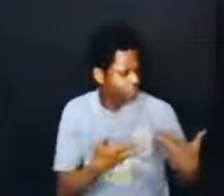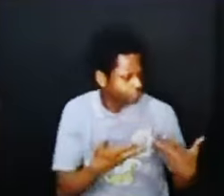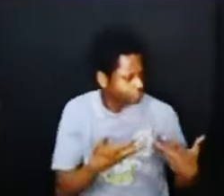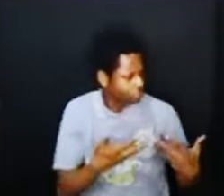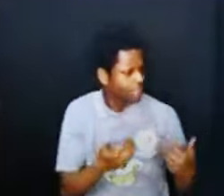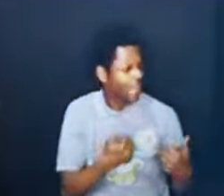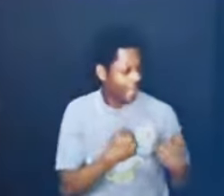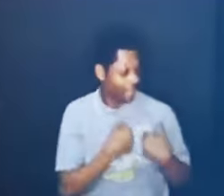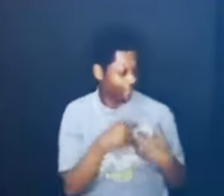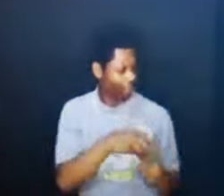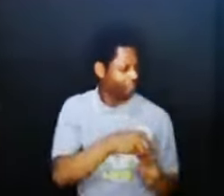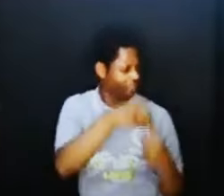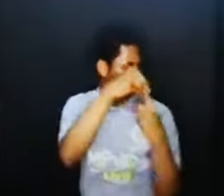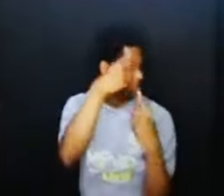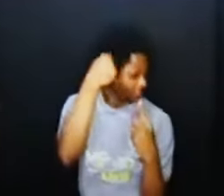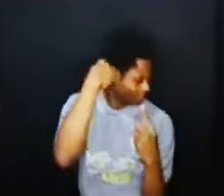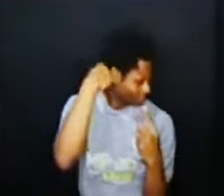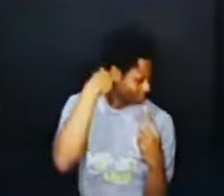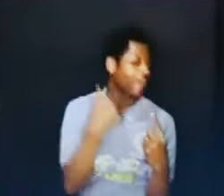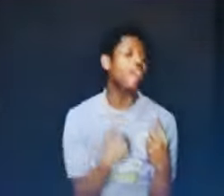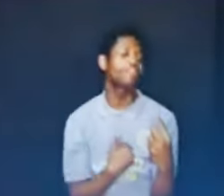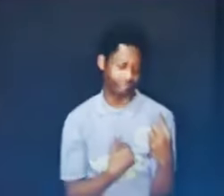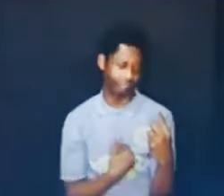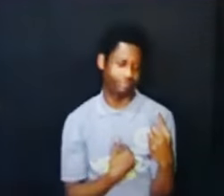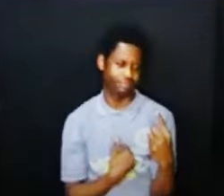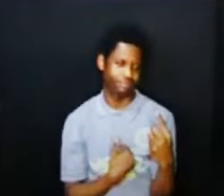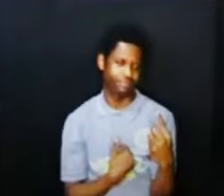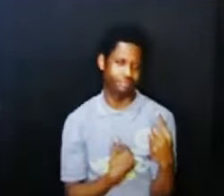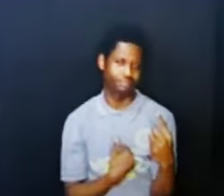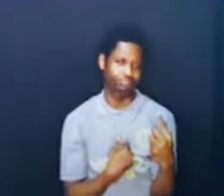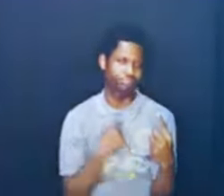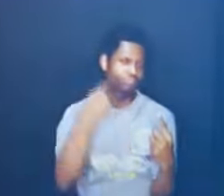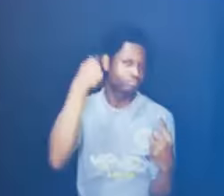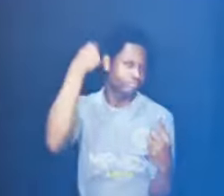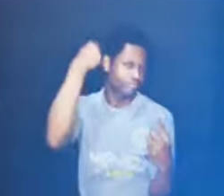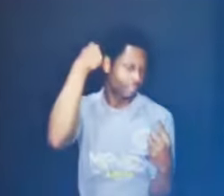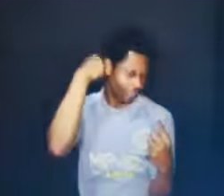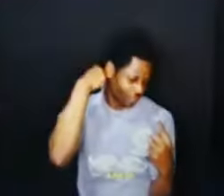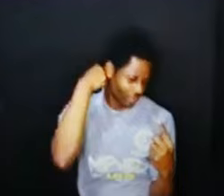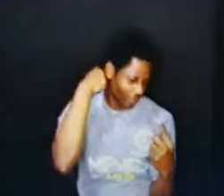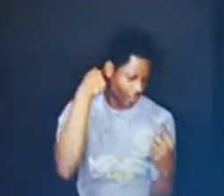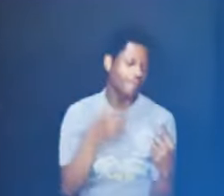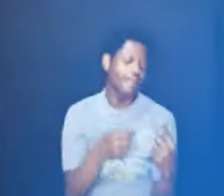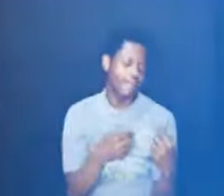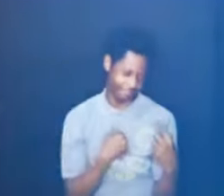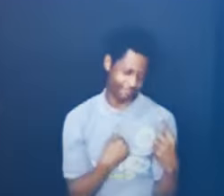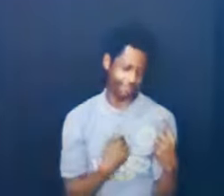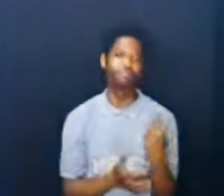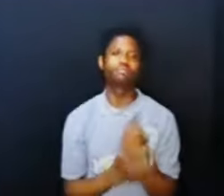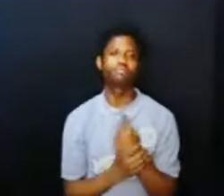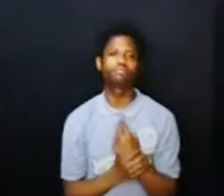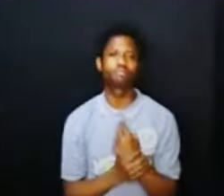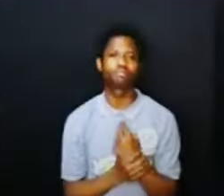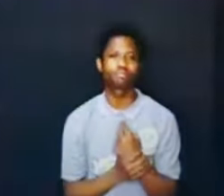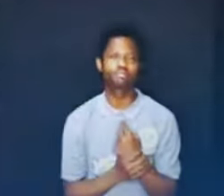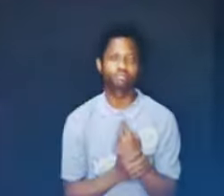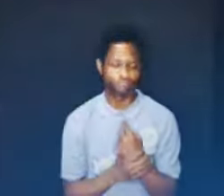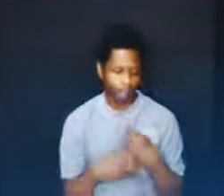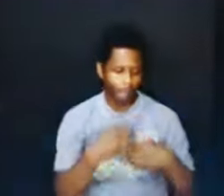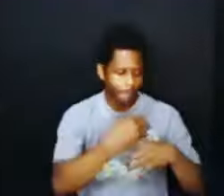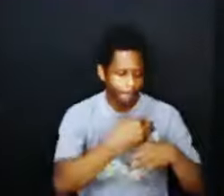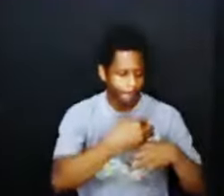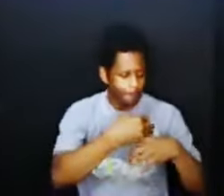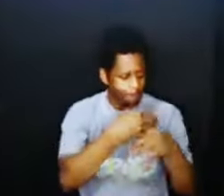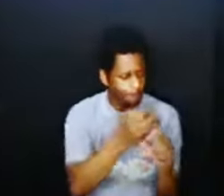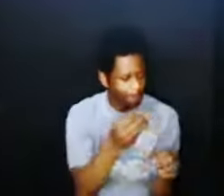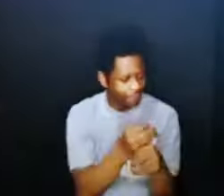of intention. Ya can say sa pemuka we no a wo jina brebi anase butaye bi entia. Making peace.